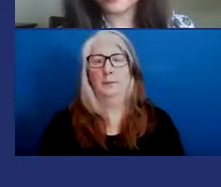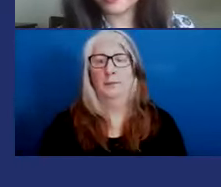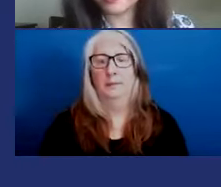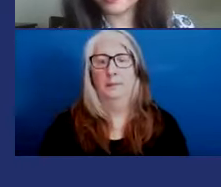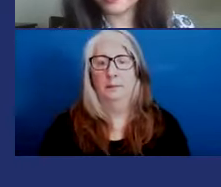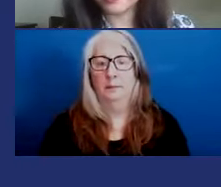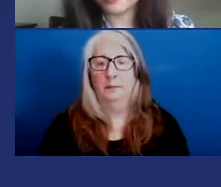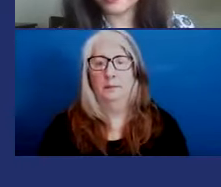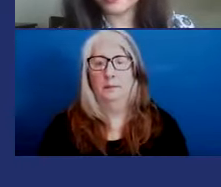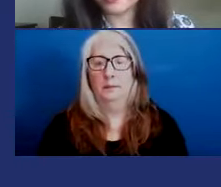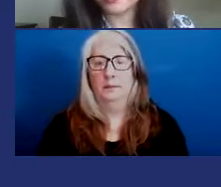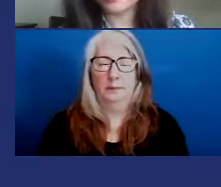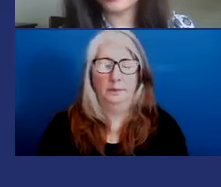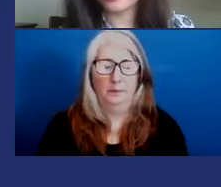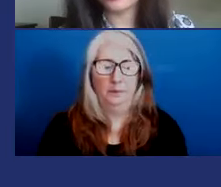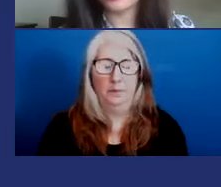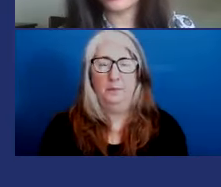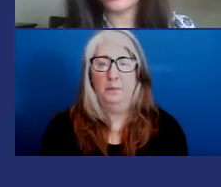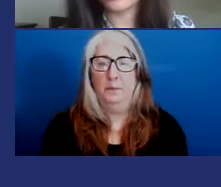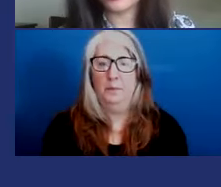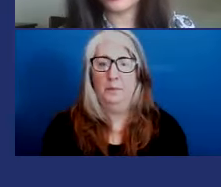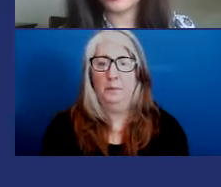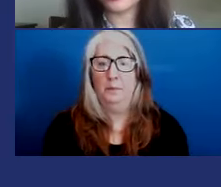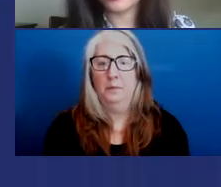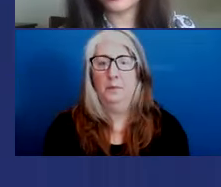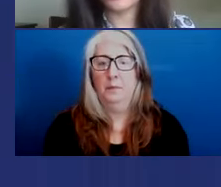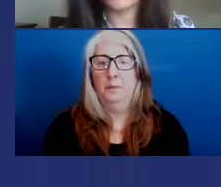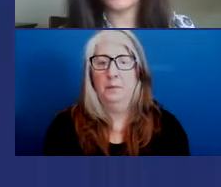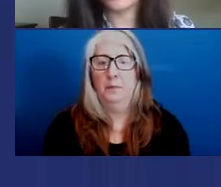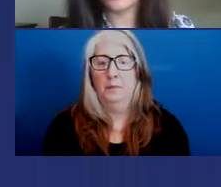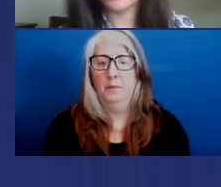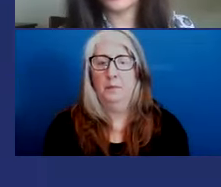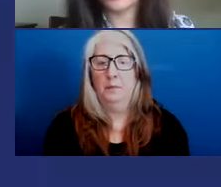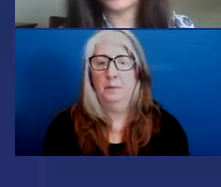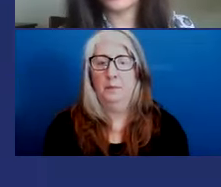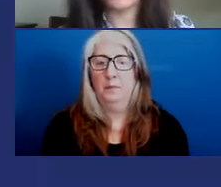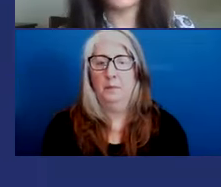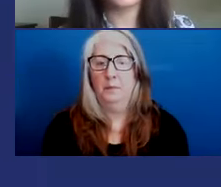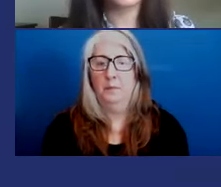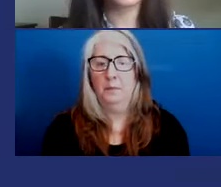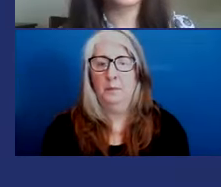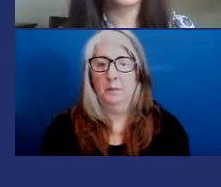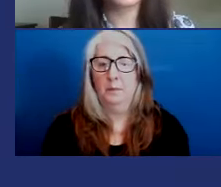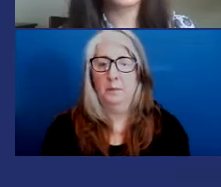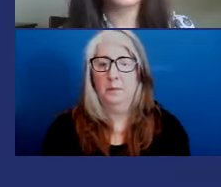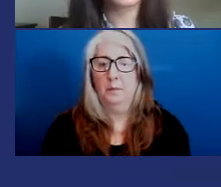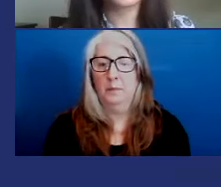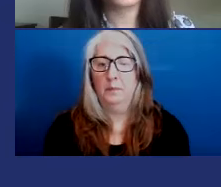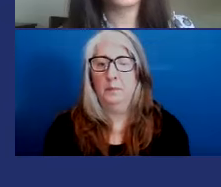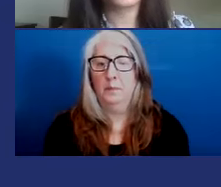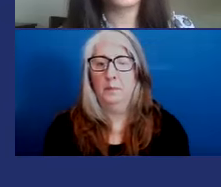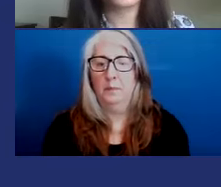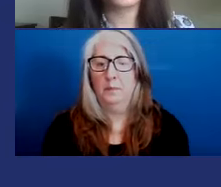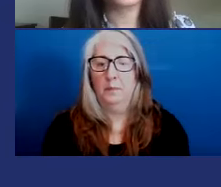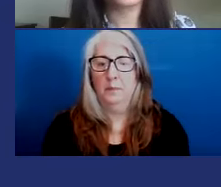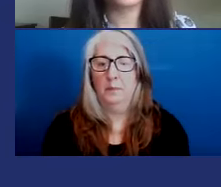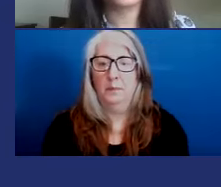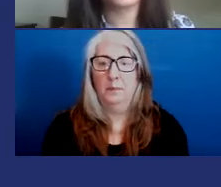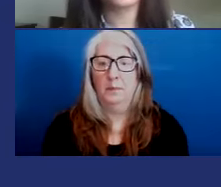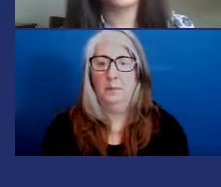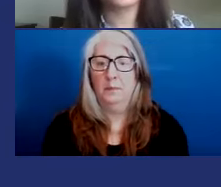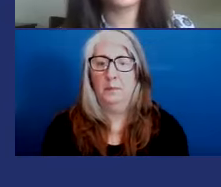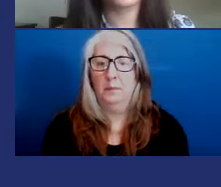Awesome, thank you. Just reflecting on our conversations in the maternal health one, I think we're gonna see some